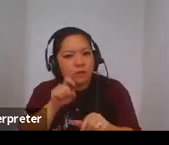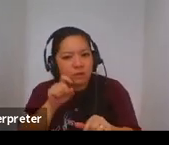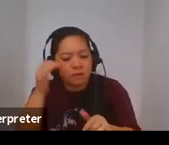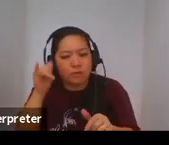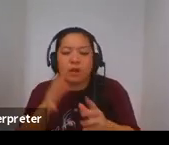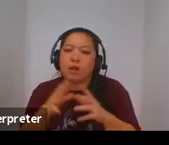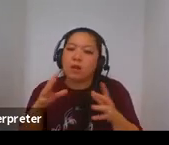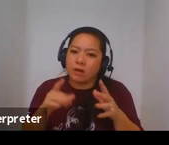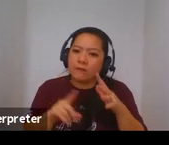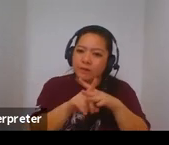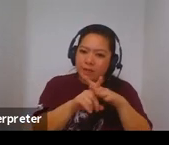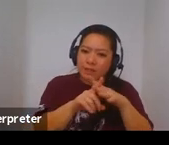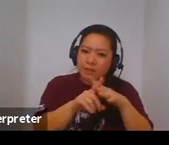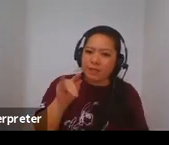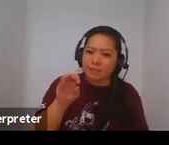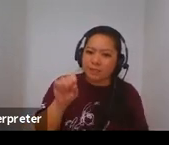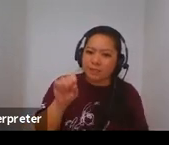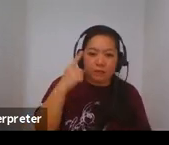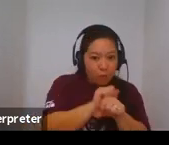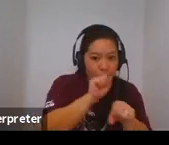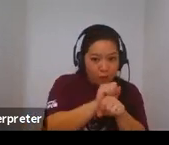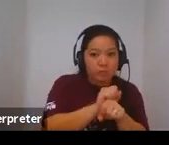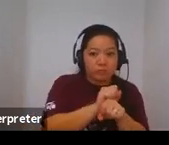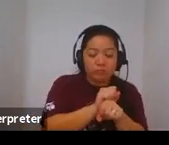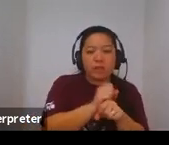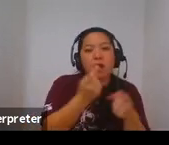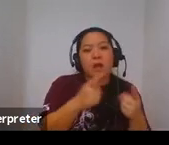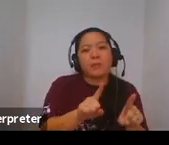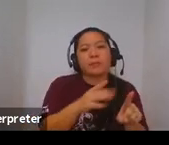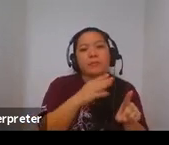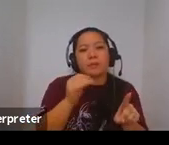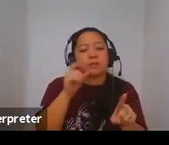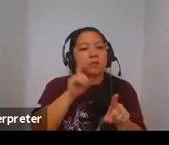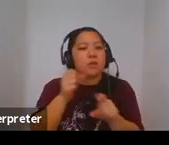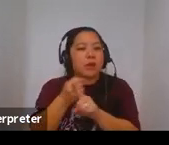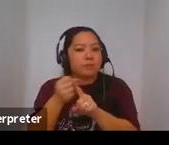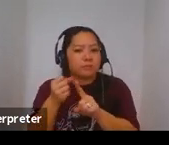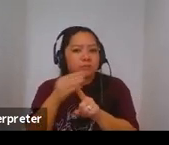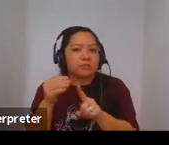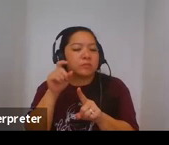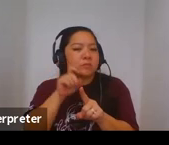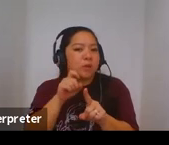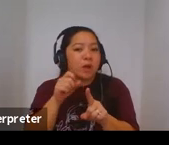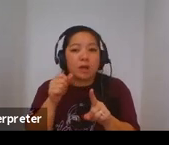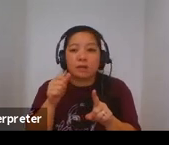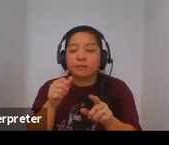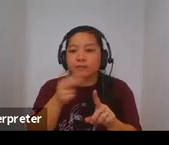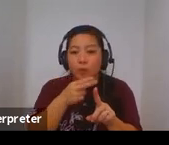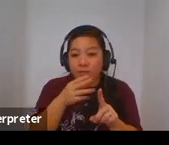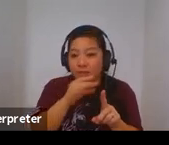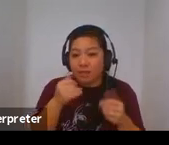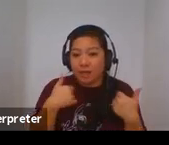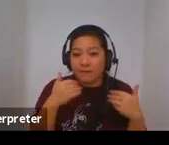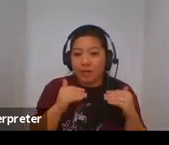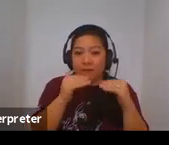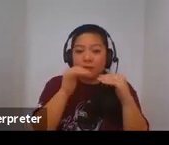that around employment and sexual harassment to sexual assault. And then finally, we have a level of sexual